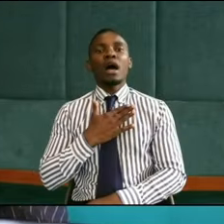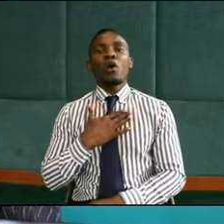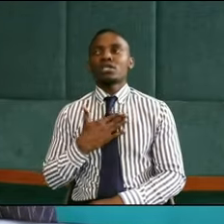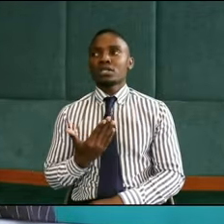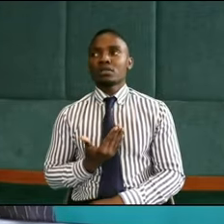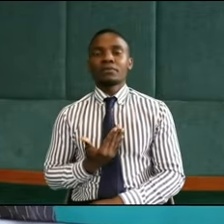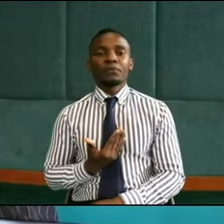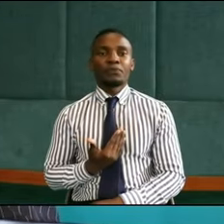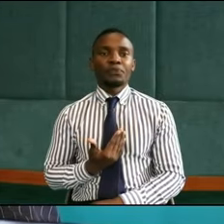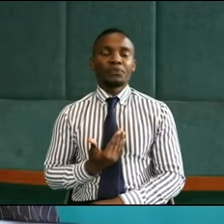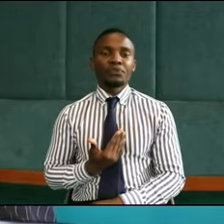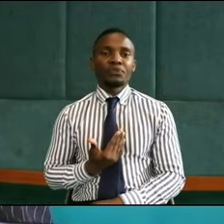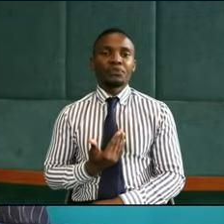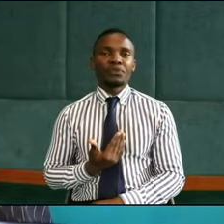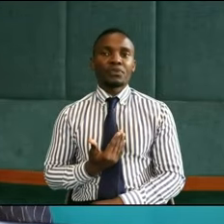and our speeches,